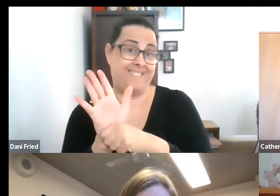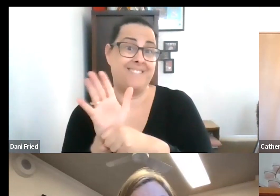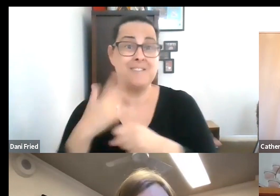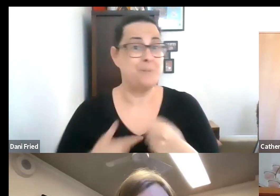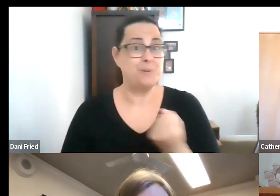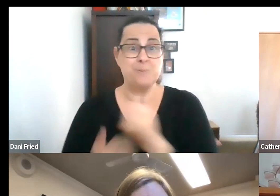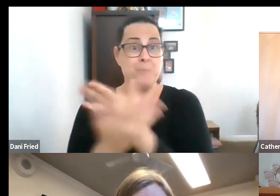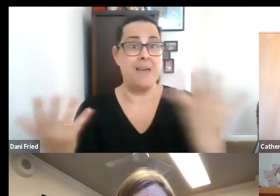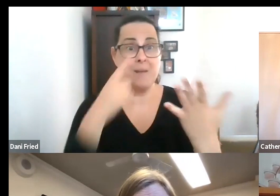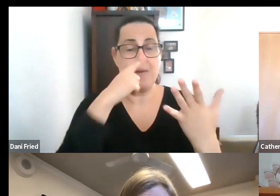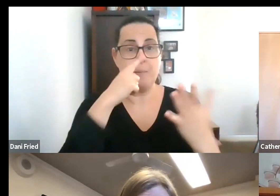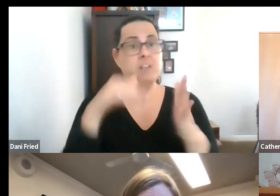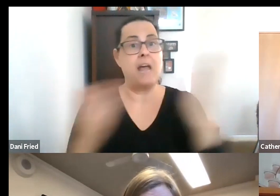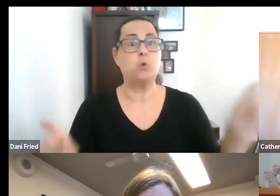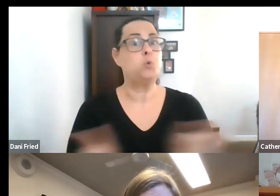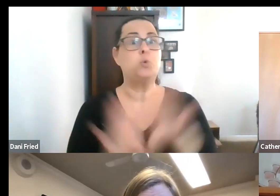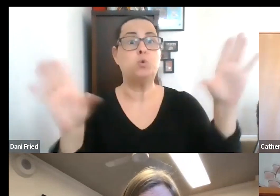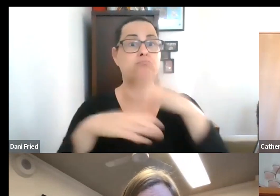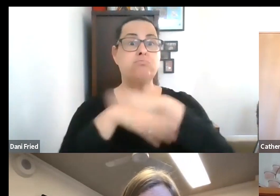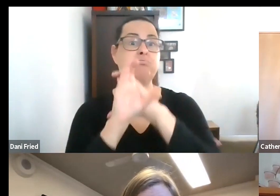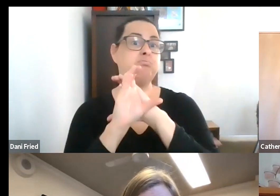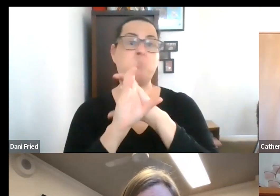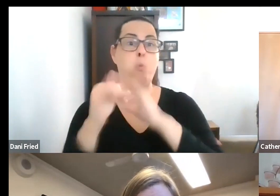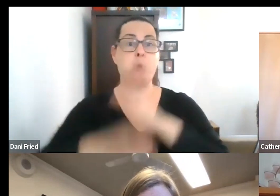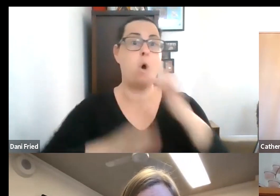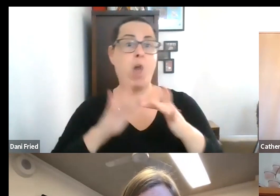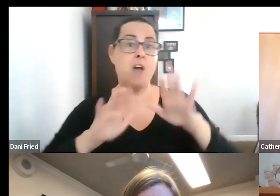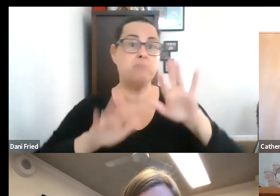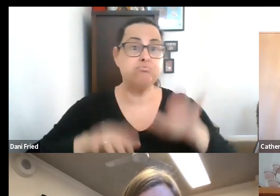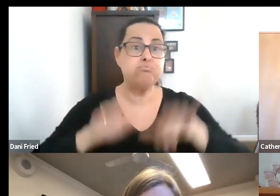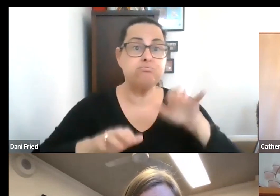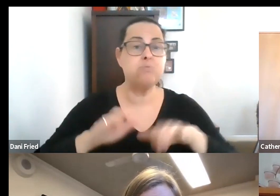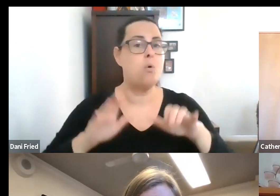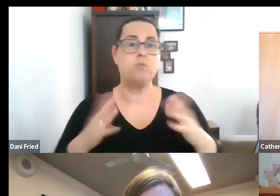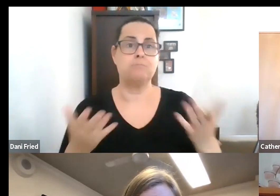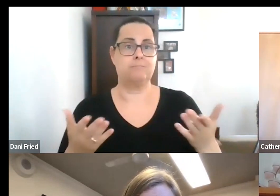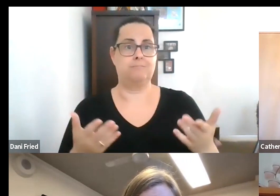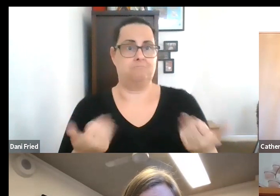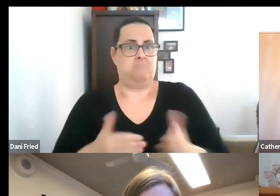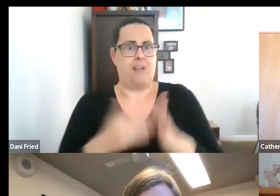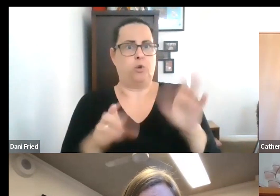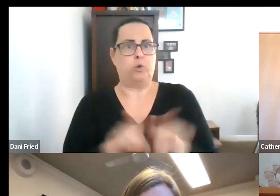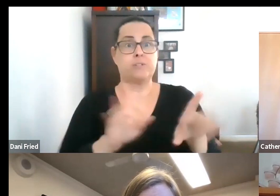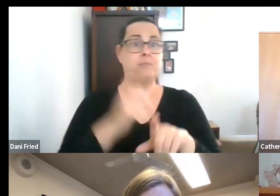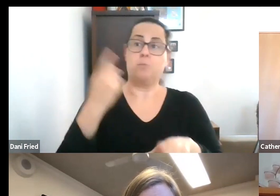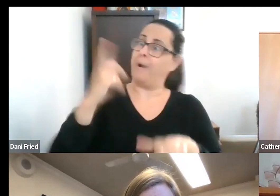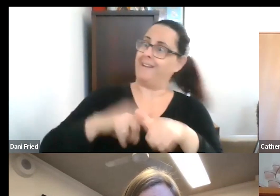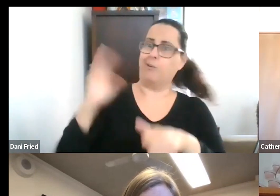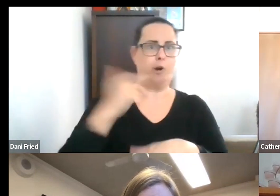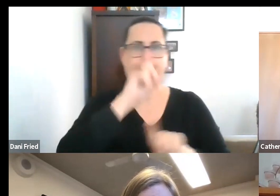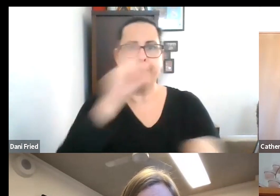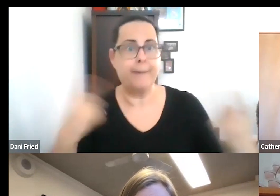have gotten accustomed to doing this sort of Zoom meeting. A year ago, it just wouldn't have been possible, but we've